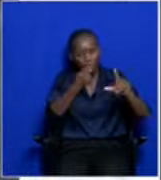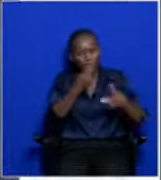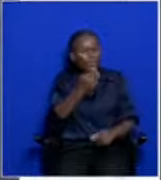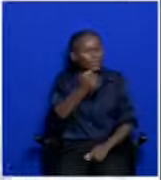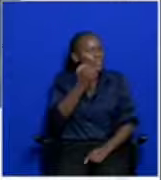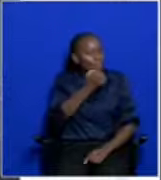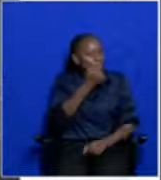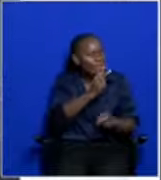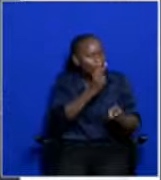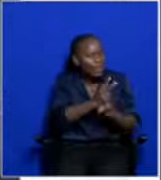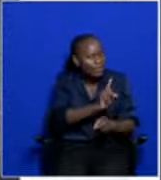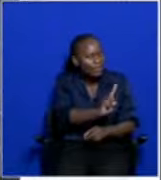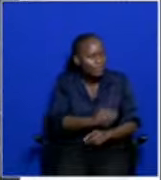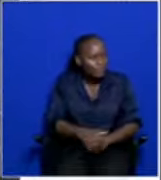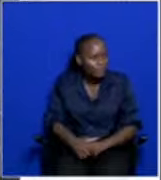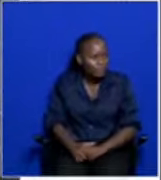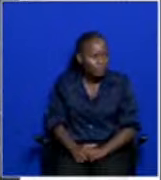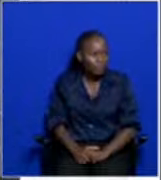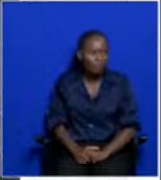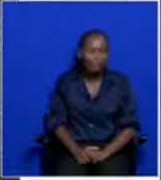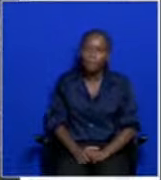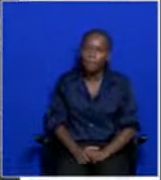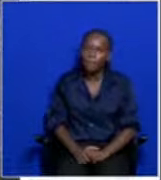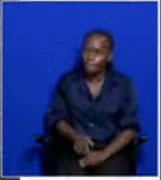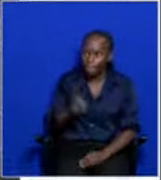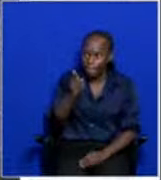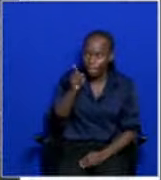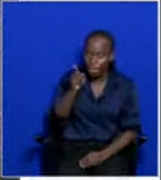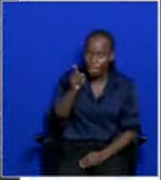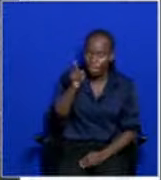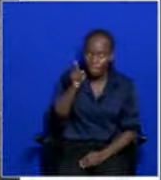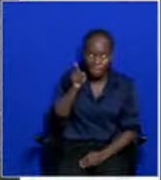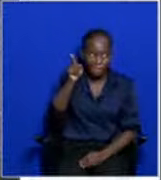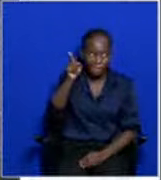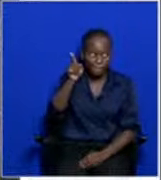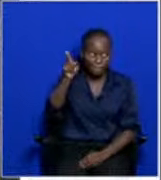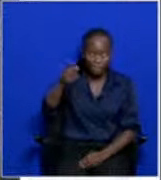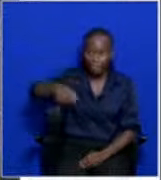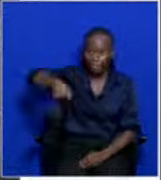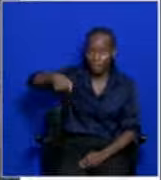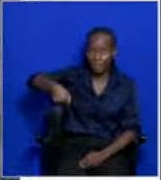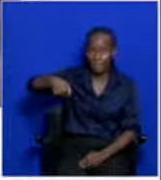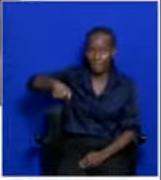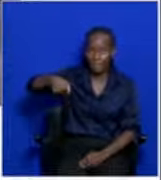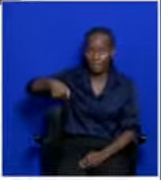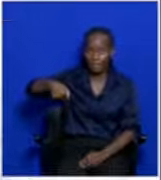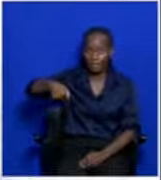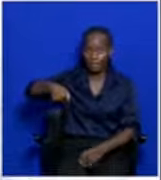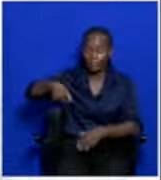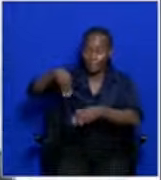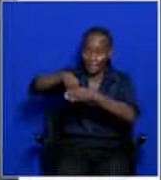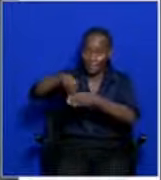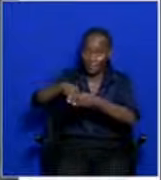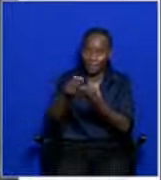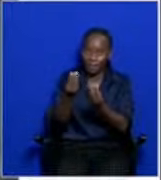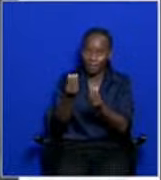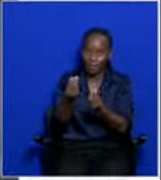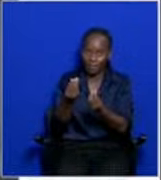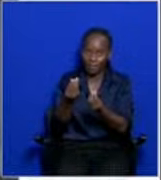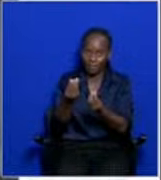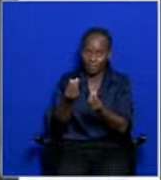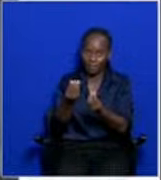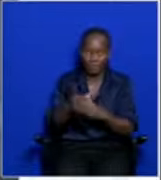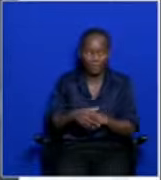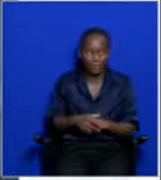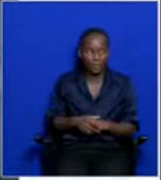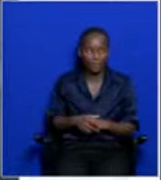The first photo. This- Okay, yes. this is the bag. And where there is money is the inside of the bag. Okay. So this